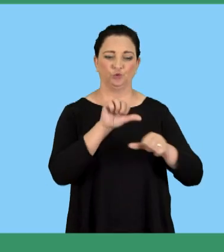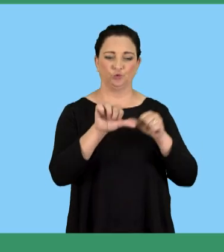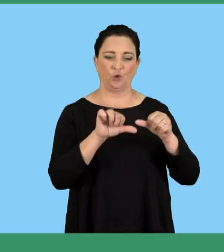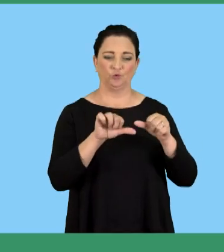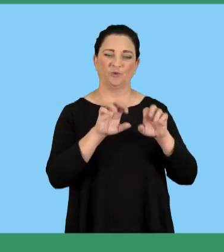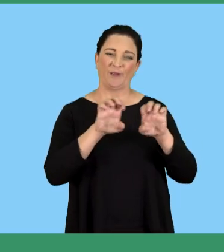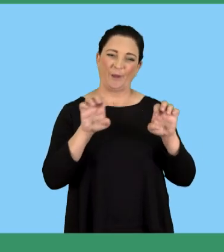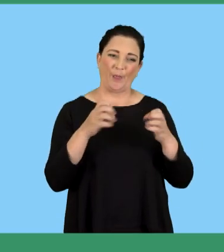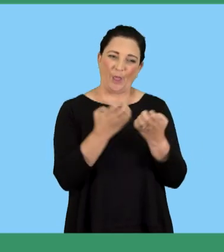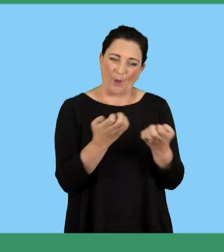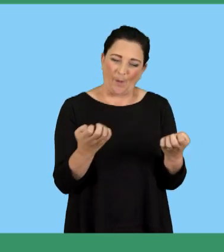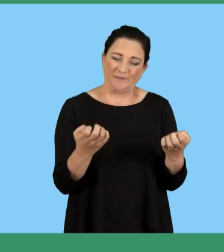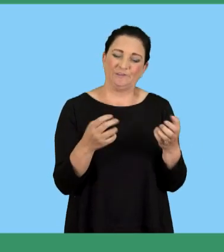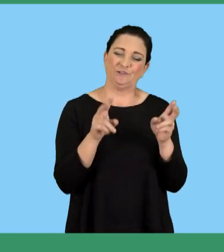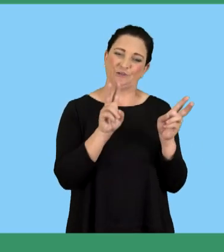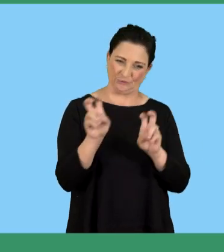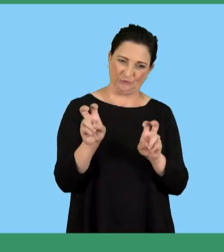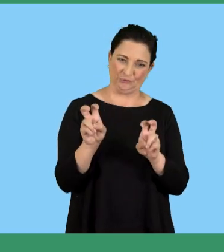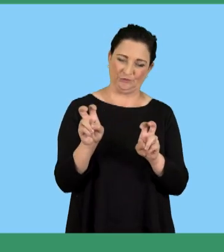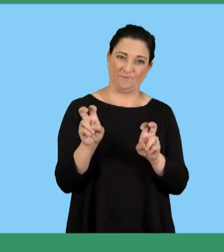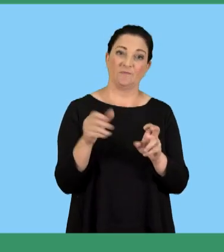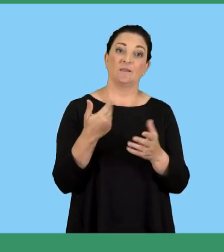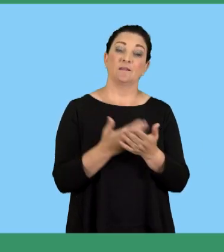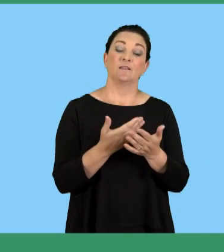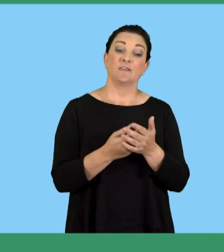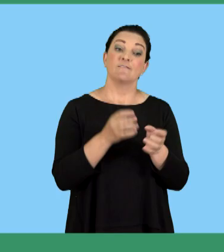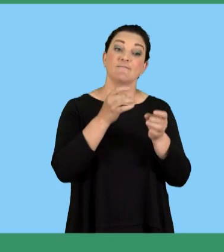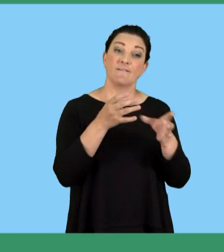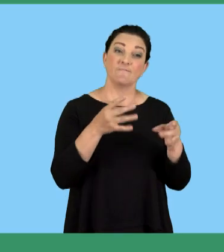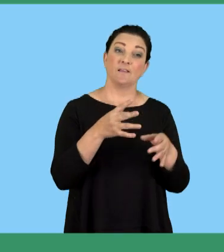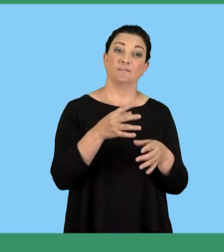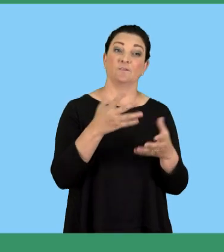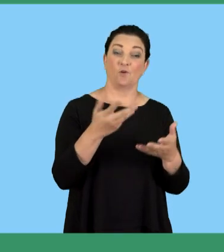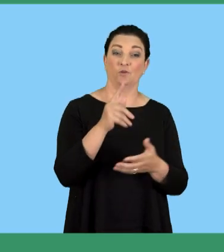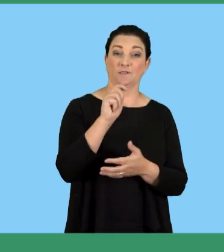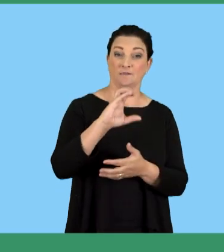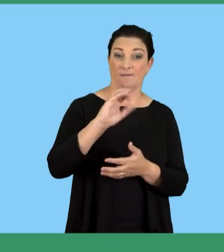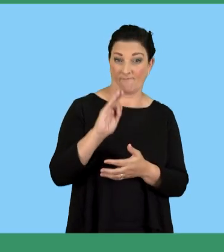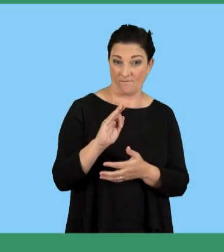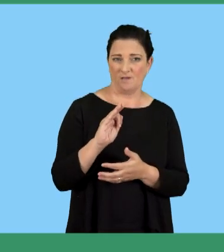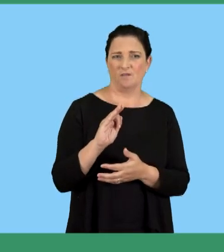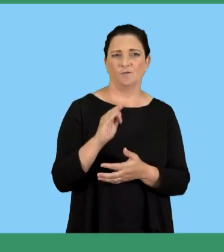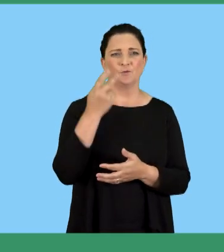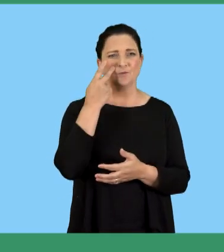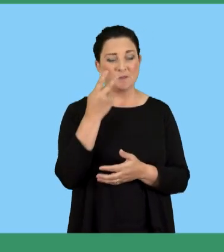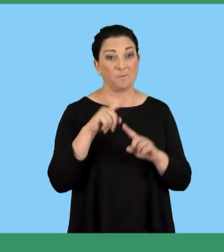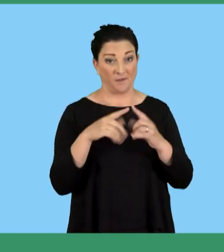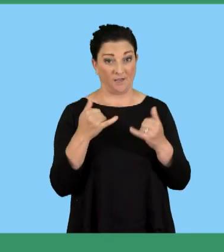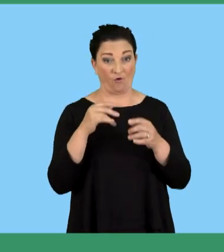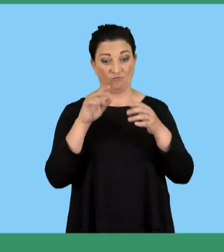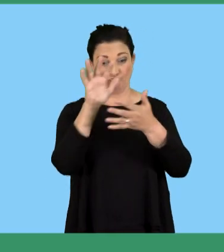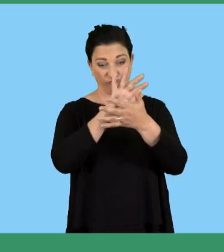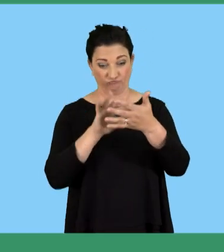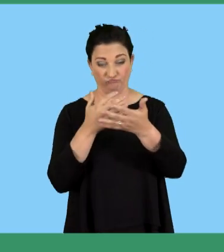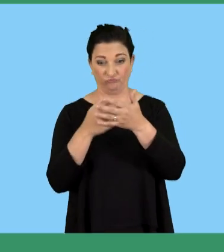identify two socioeconomic issues that affect Tembisa Chicken Farm and motivate your answer by quoting